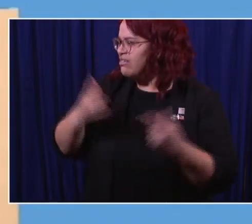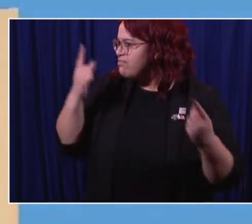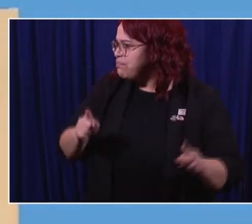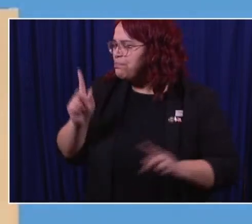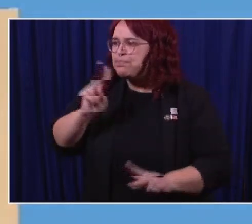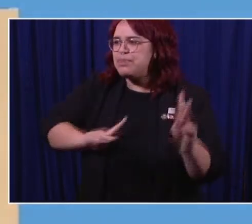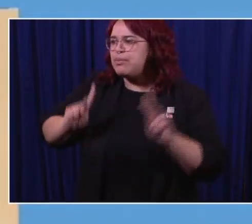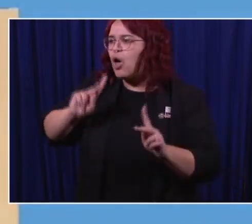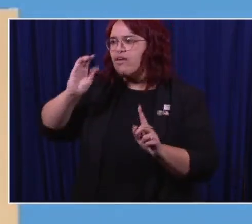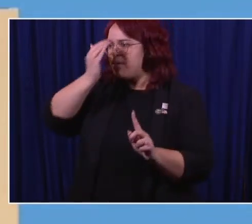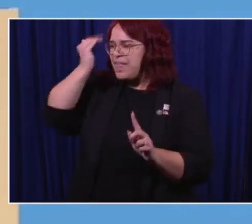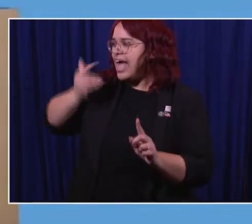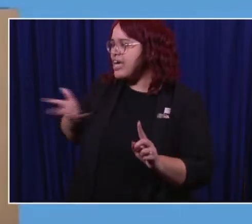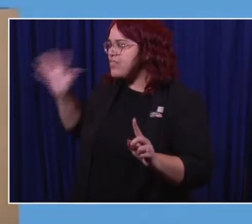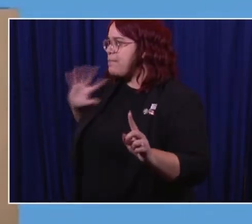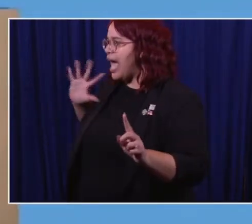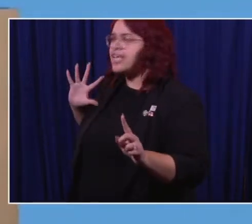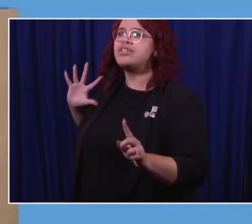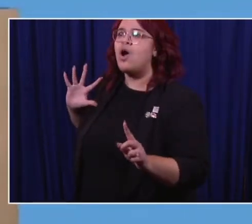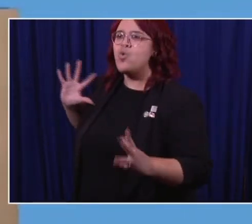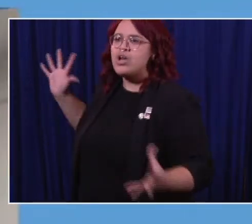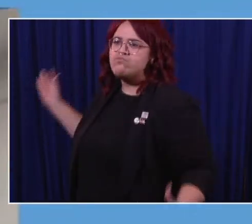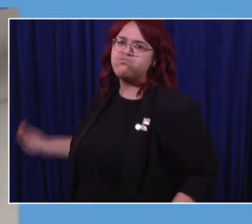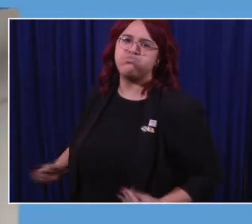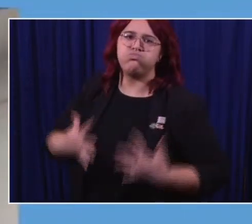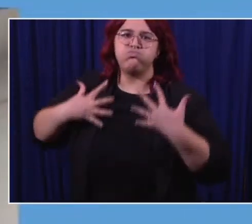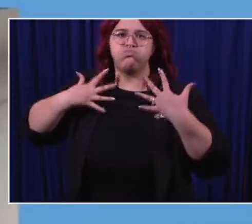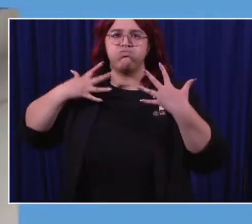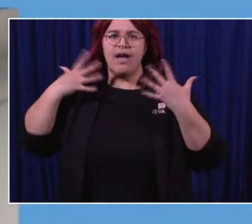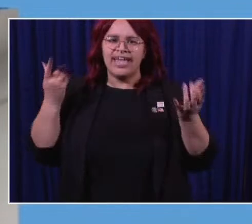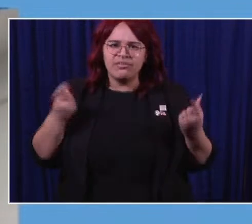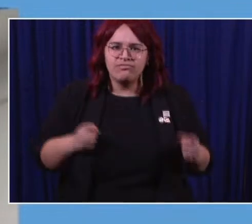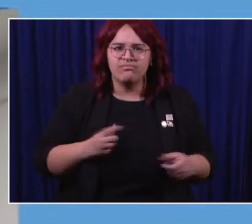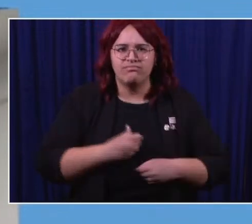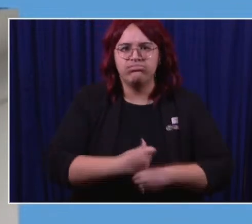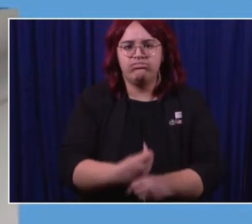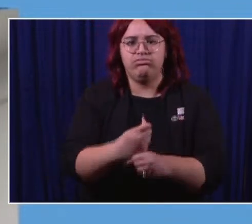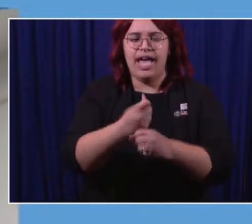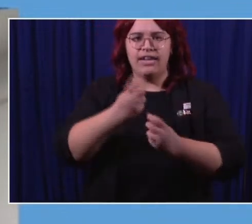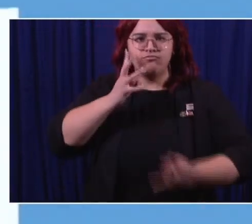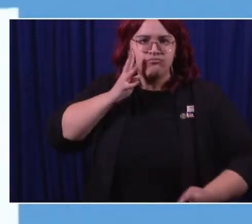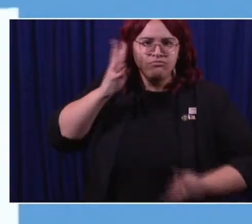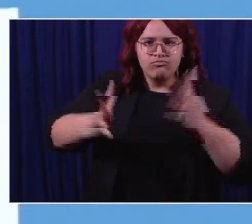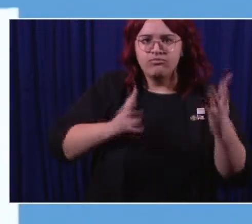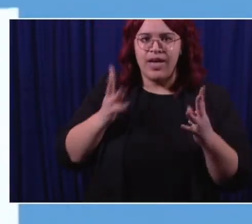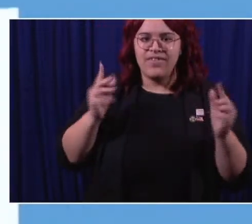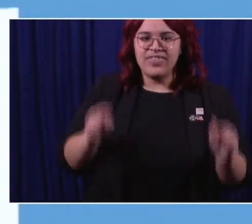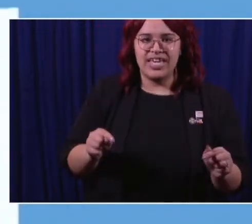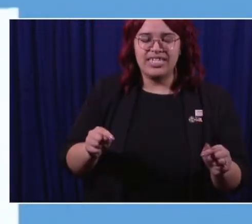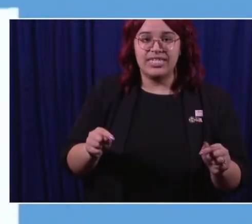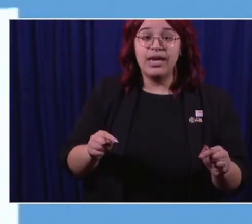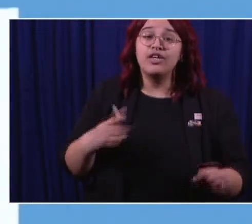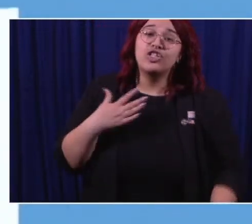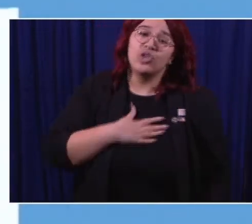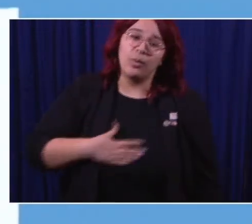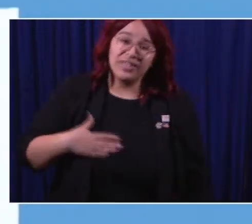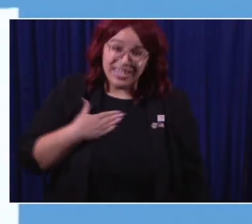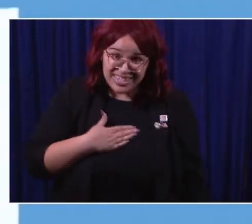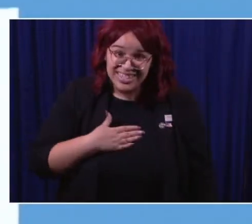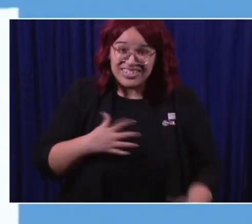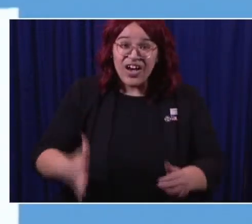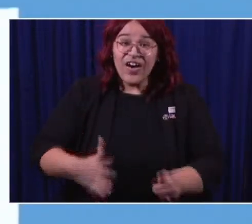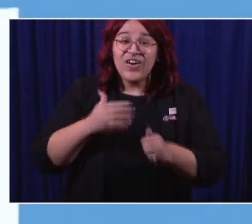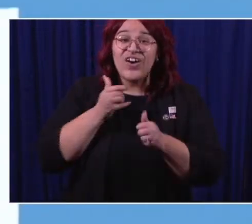educate, to counsel, to heal. Please follow our lead. When you make the choice to get